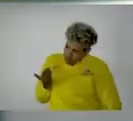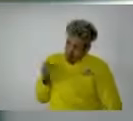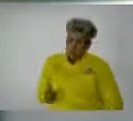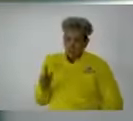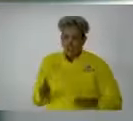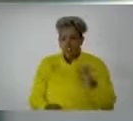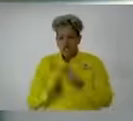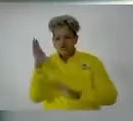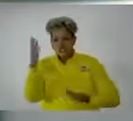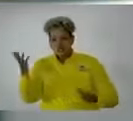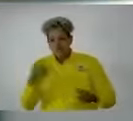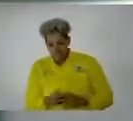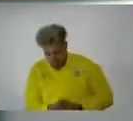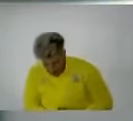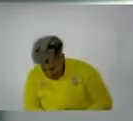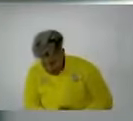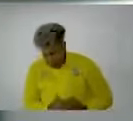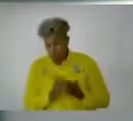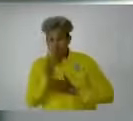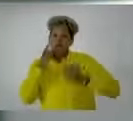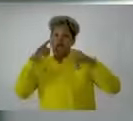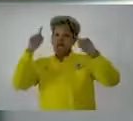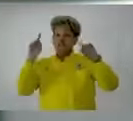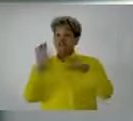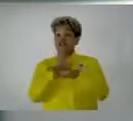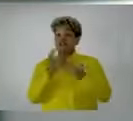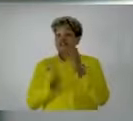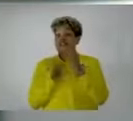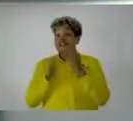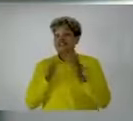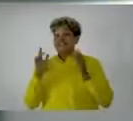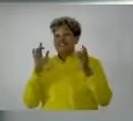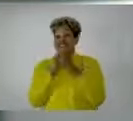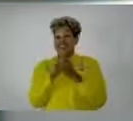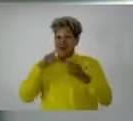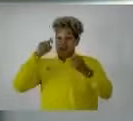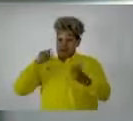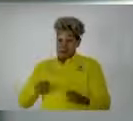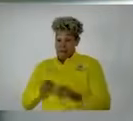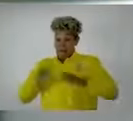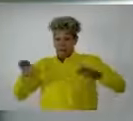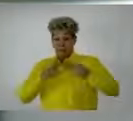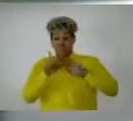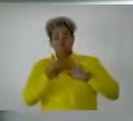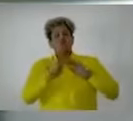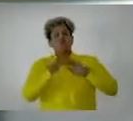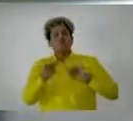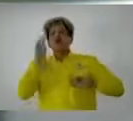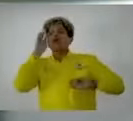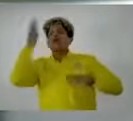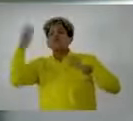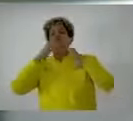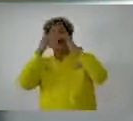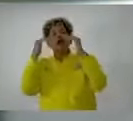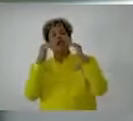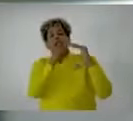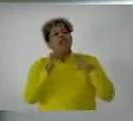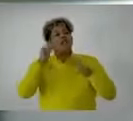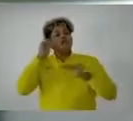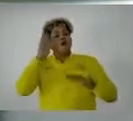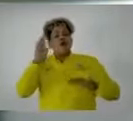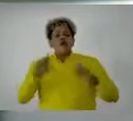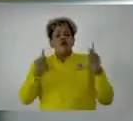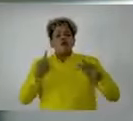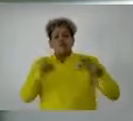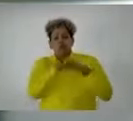to be accelerated. By achieving digital connectivity right across the country, Jamaica can create a level playing field for persons